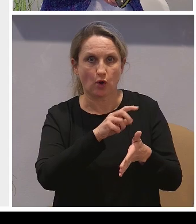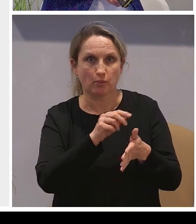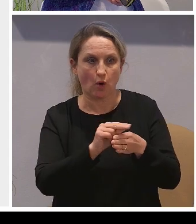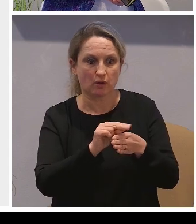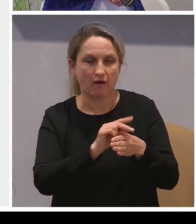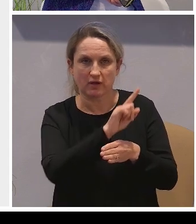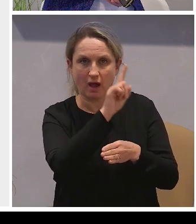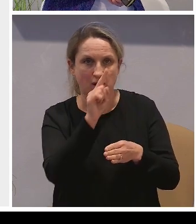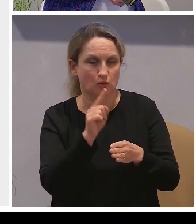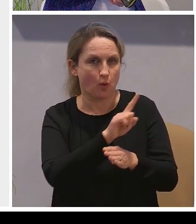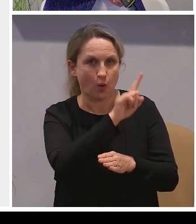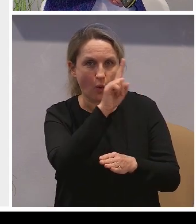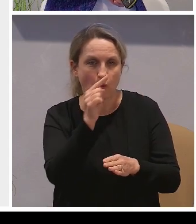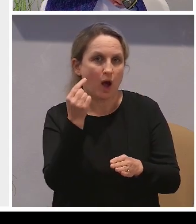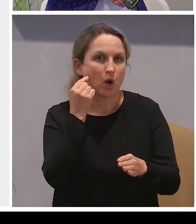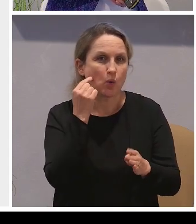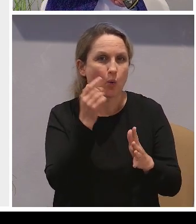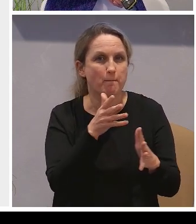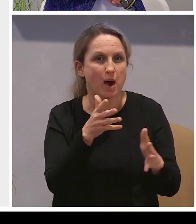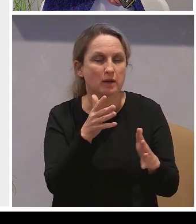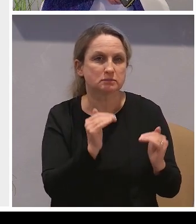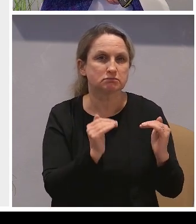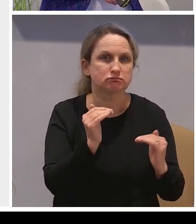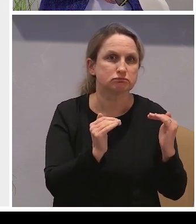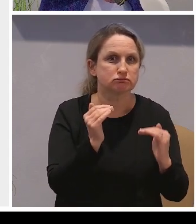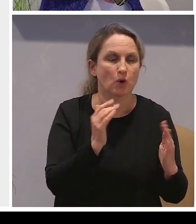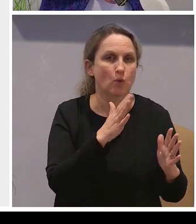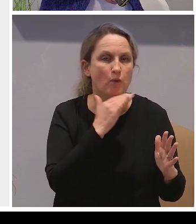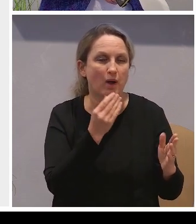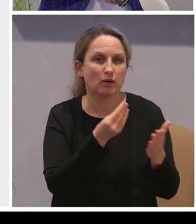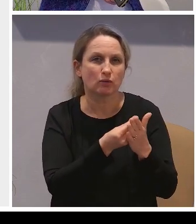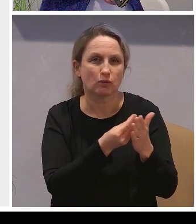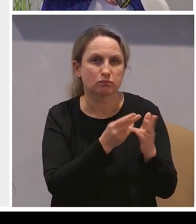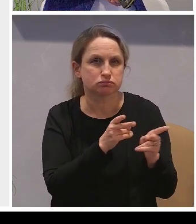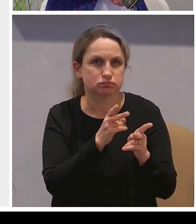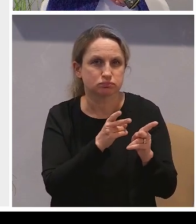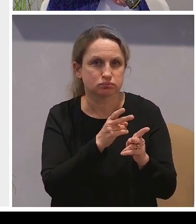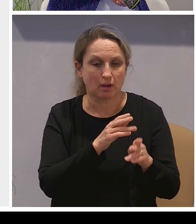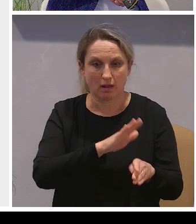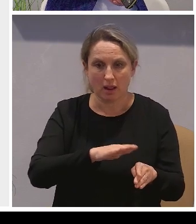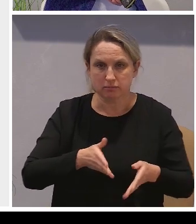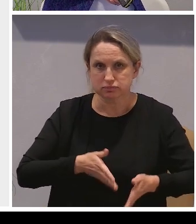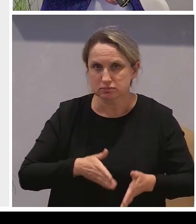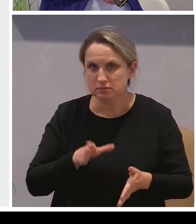done when the menstruation starts or before progesterone treatment is